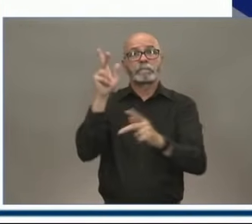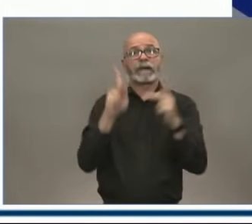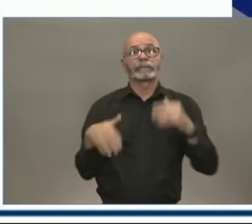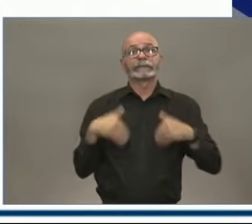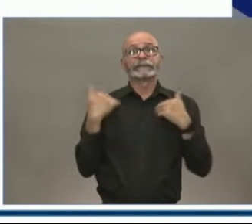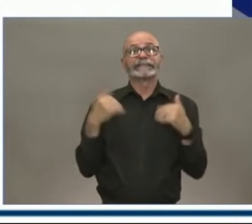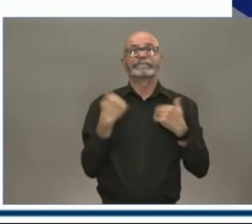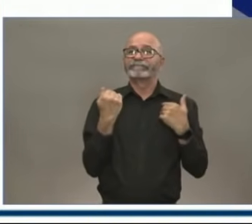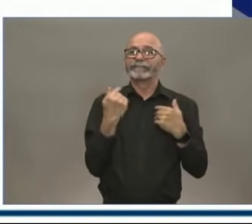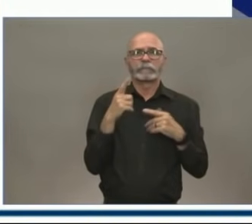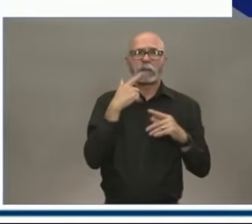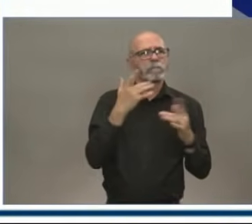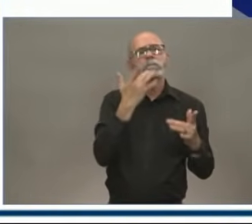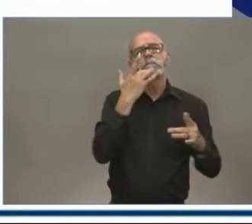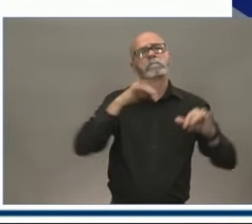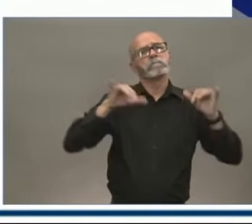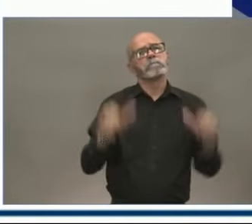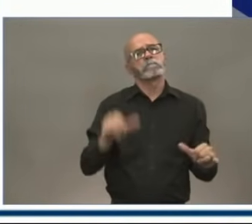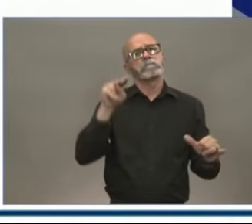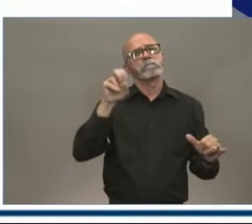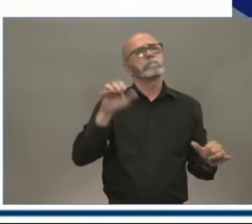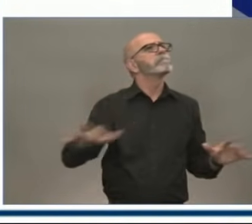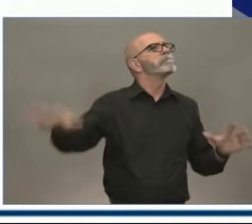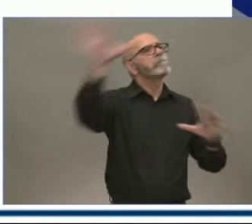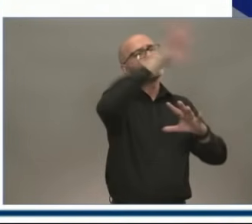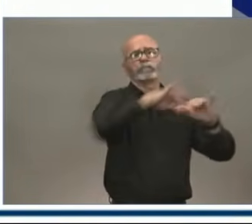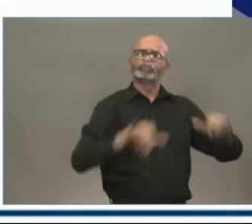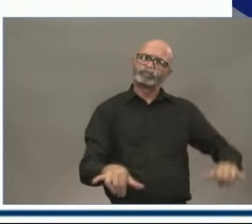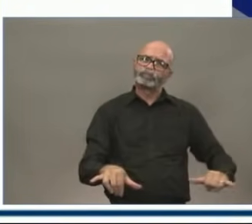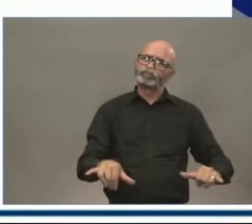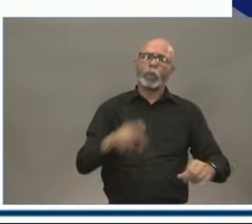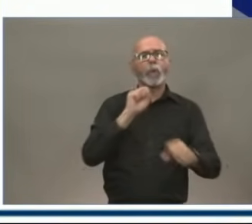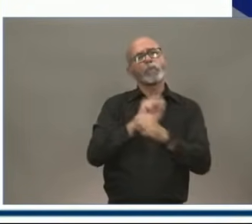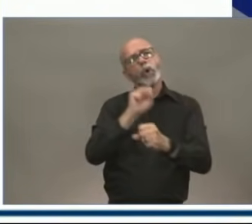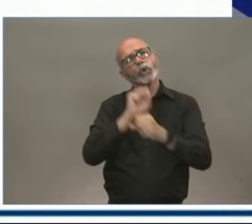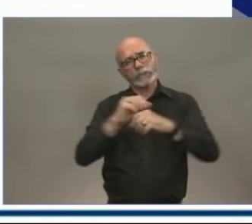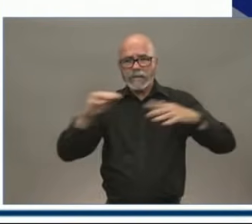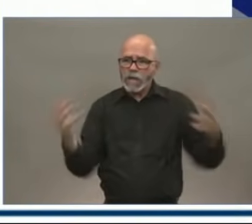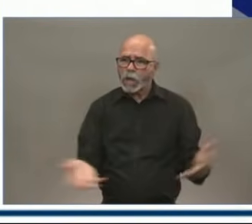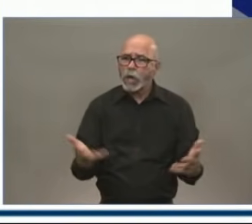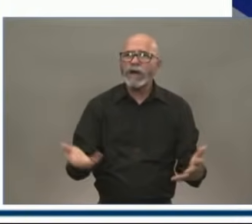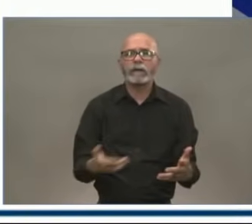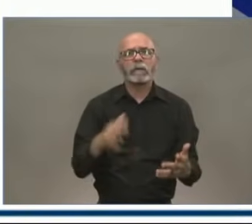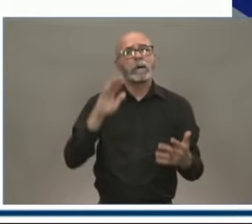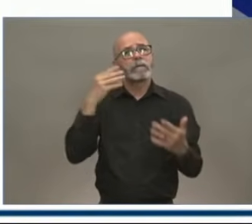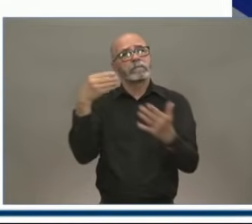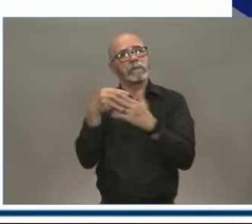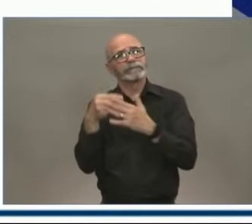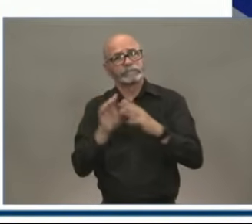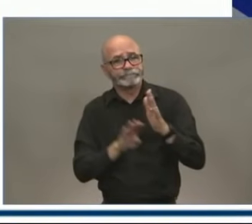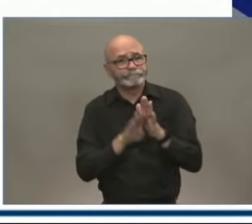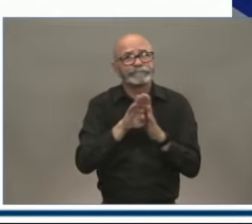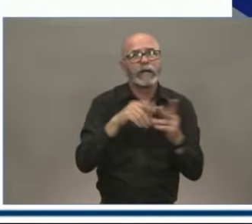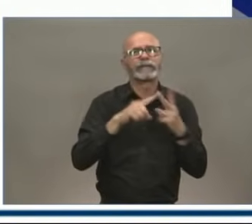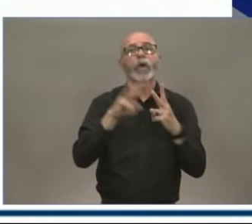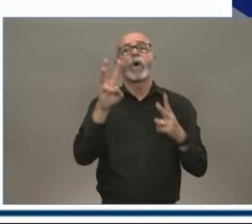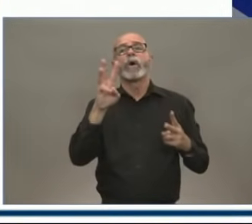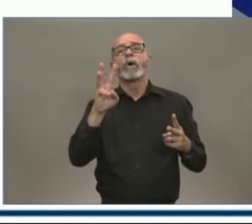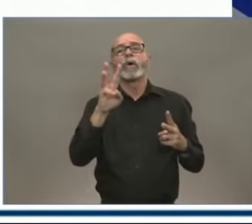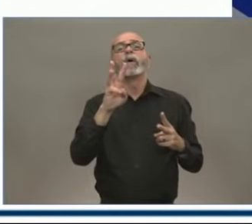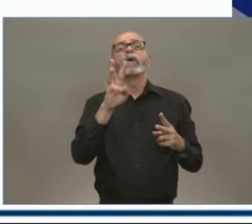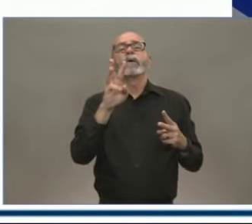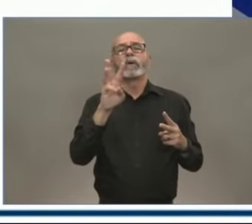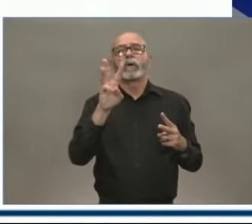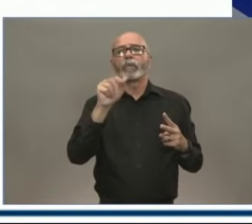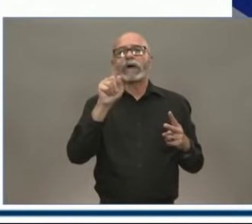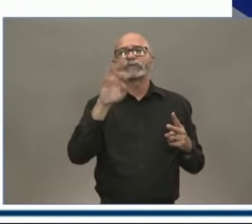We saw an investment in the startup community, second only to Waterloo inside of Canada. So the foundation